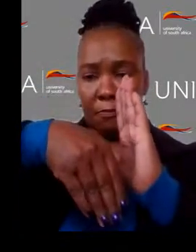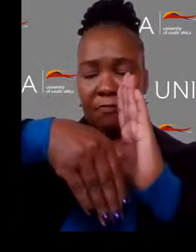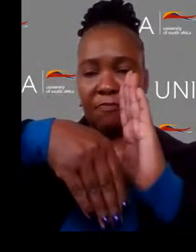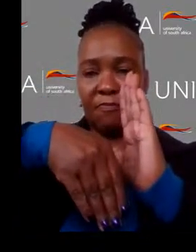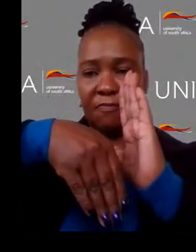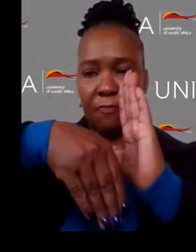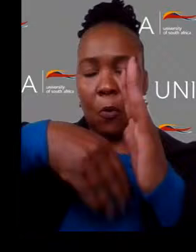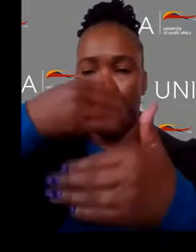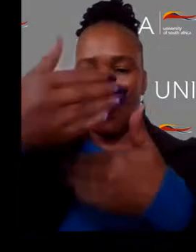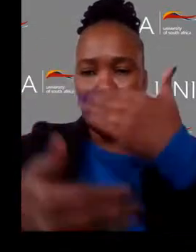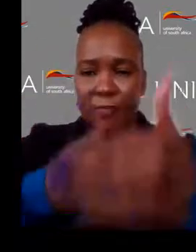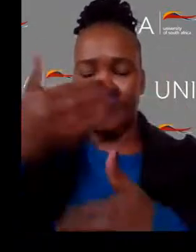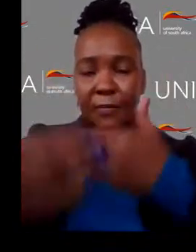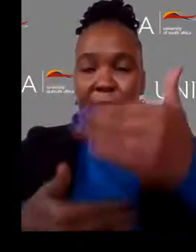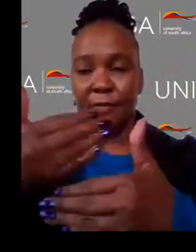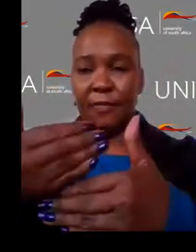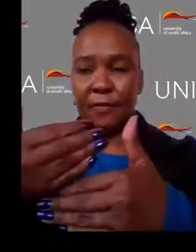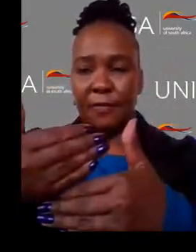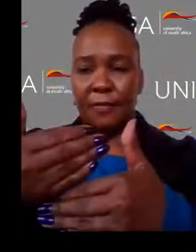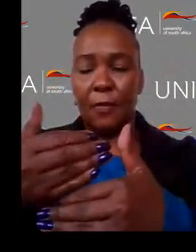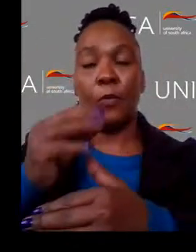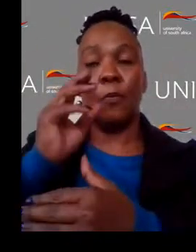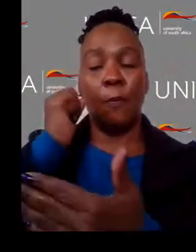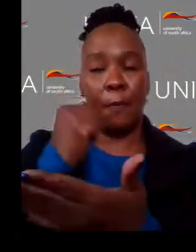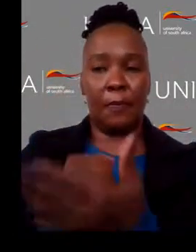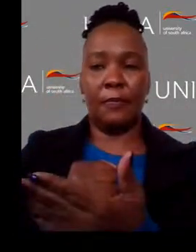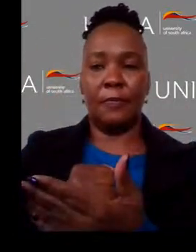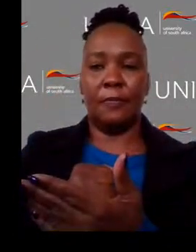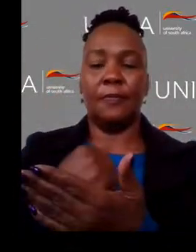progress, you'll have to reapply.